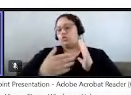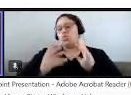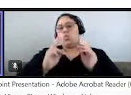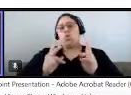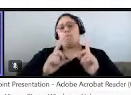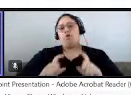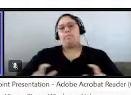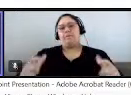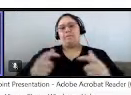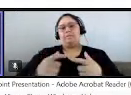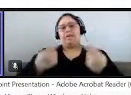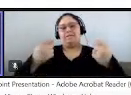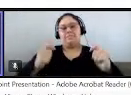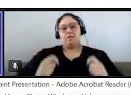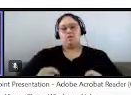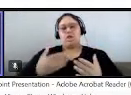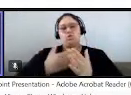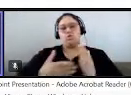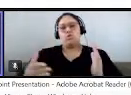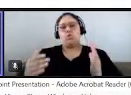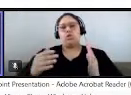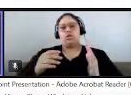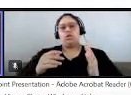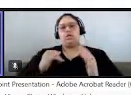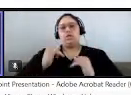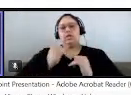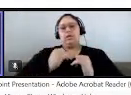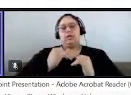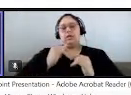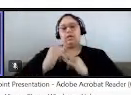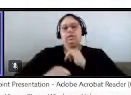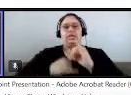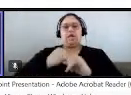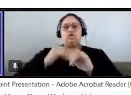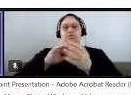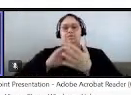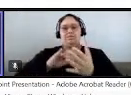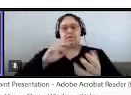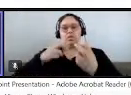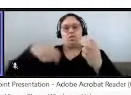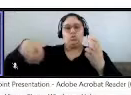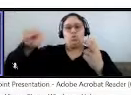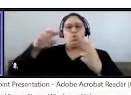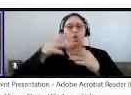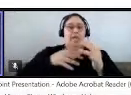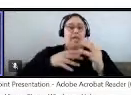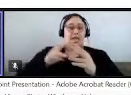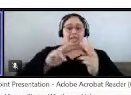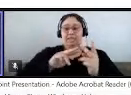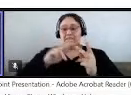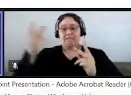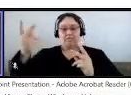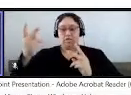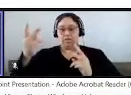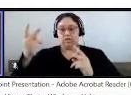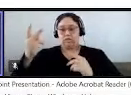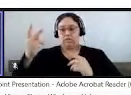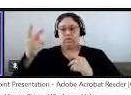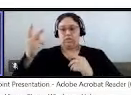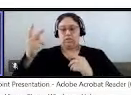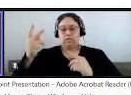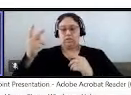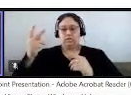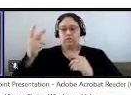committee expenditure, excluding the international study tours, is there any difference from